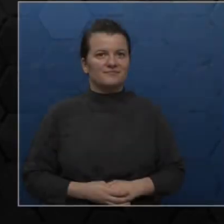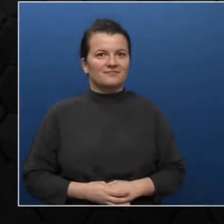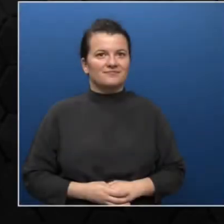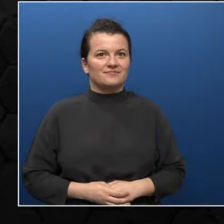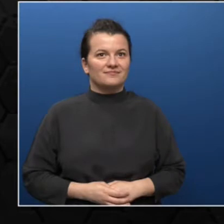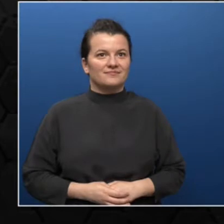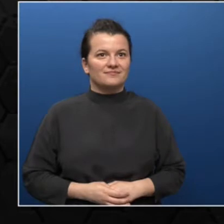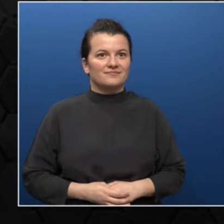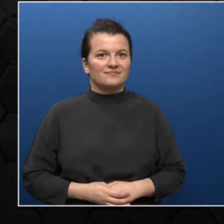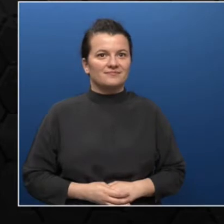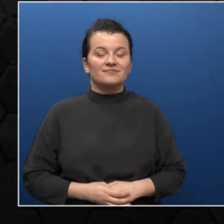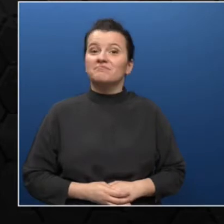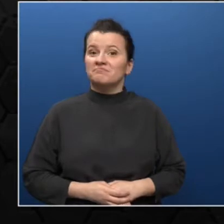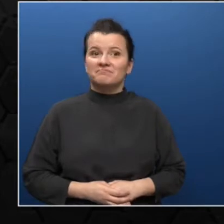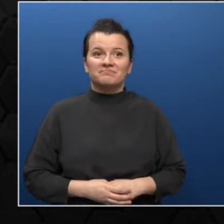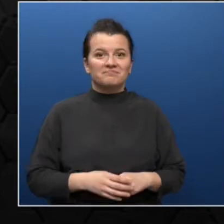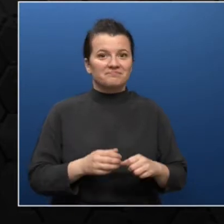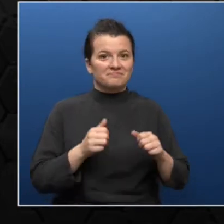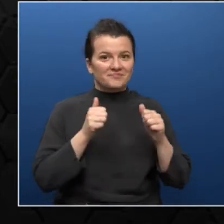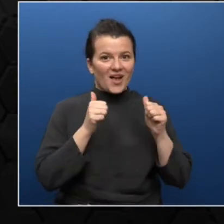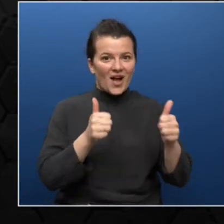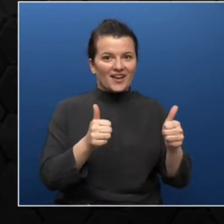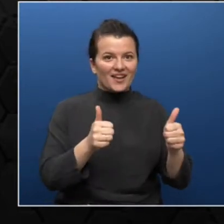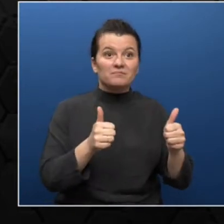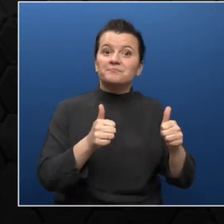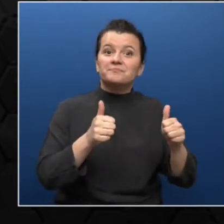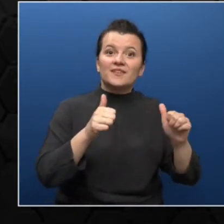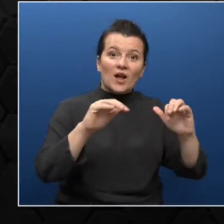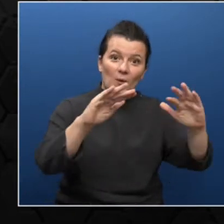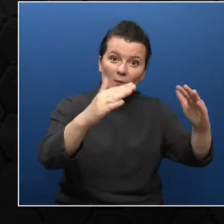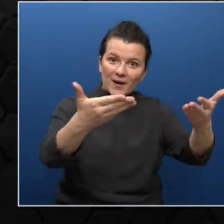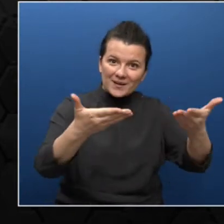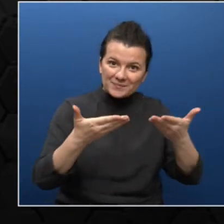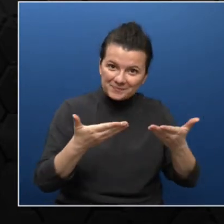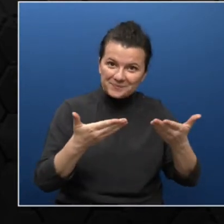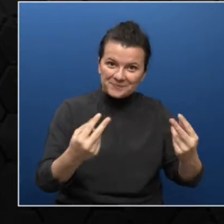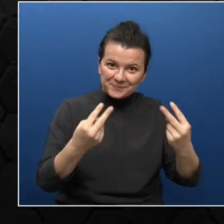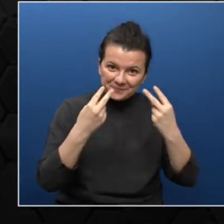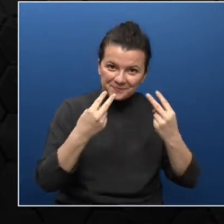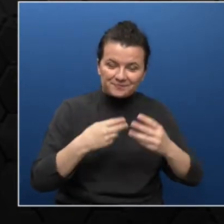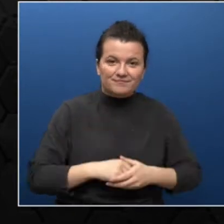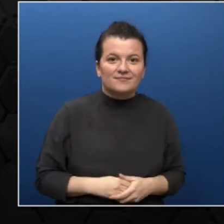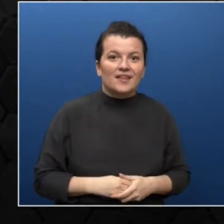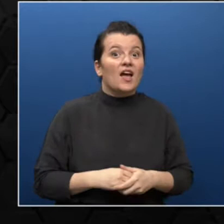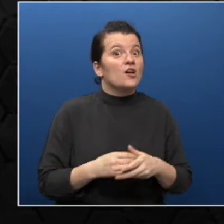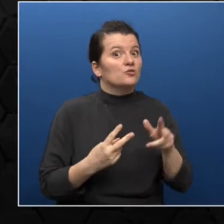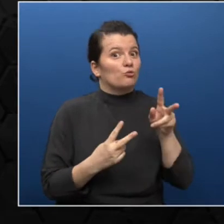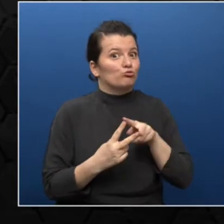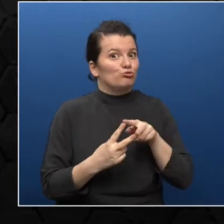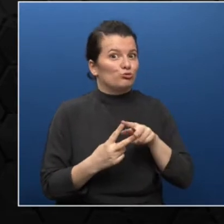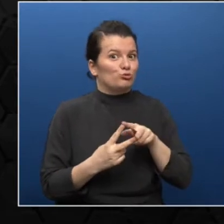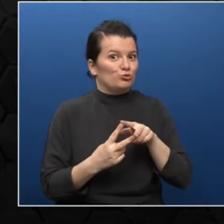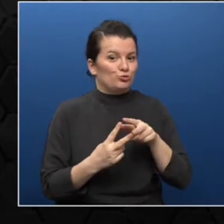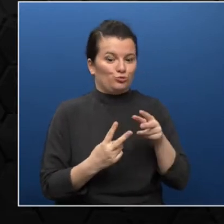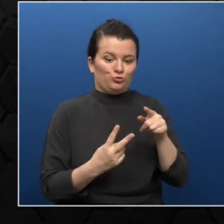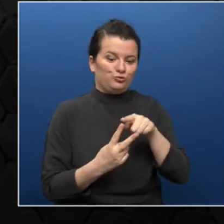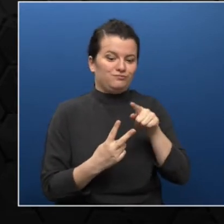Awesome. Welcome back to the Global AI Student Conference. Welcome to our two new guests who are here to talk